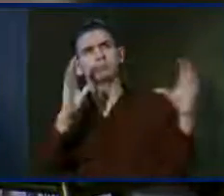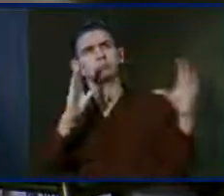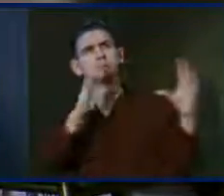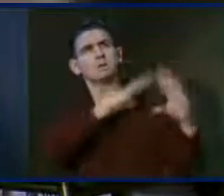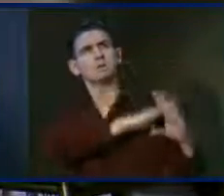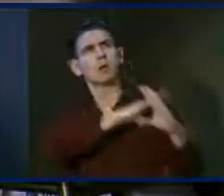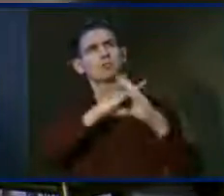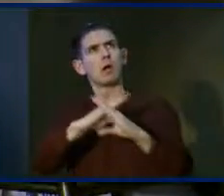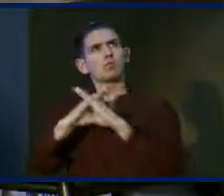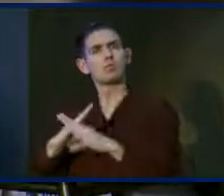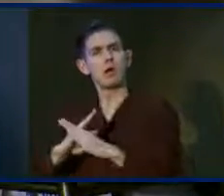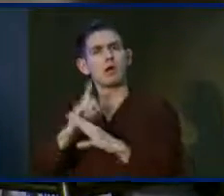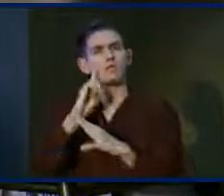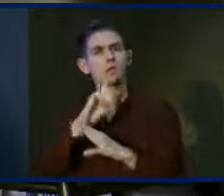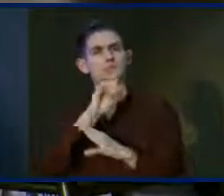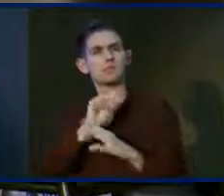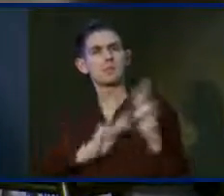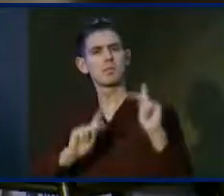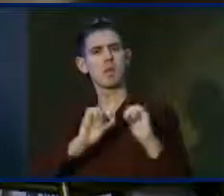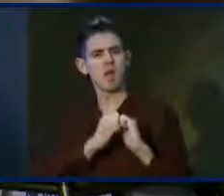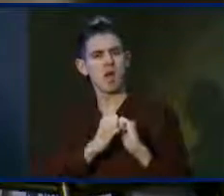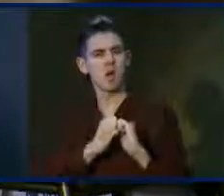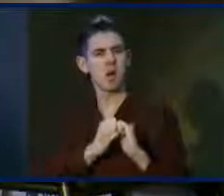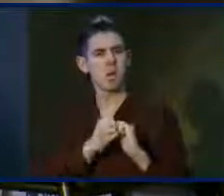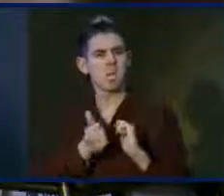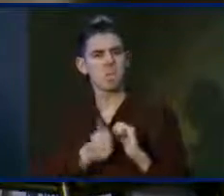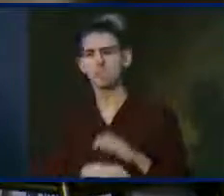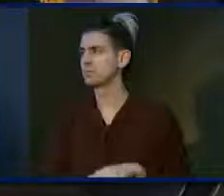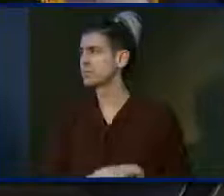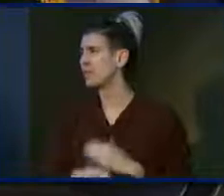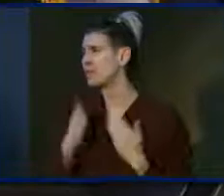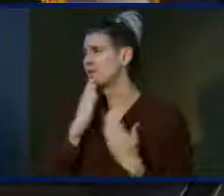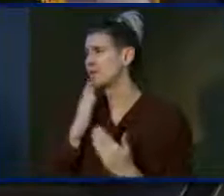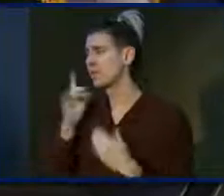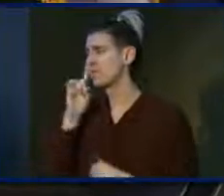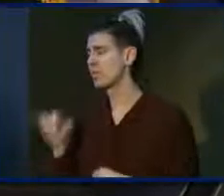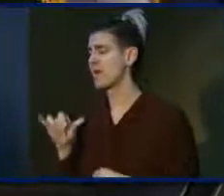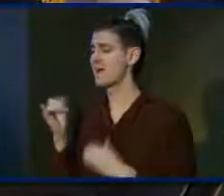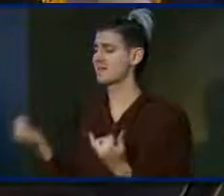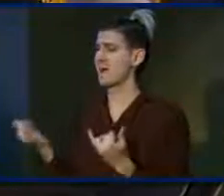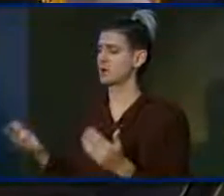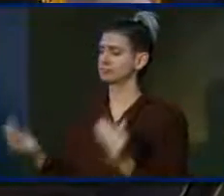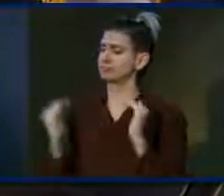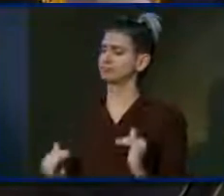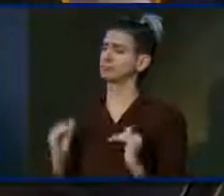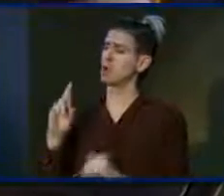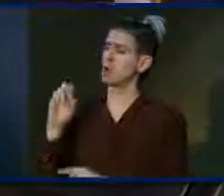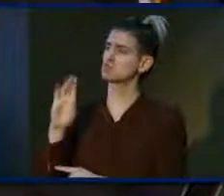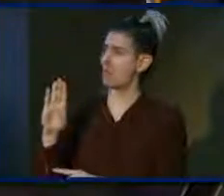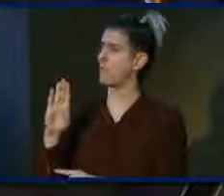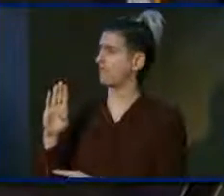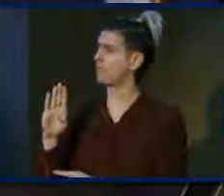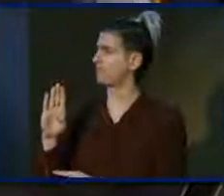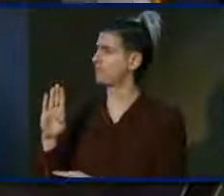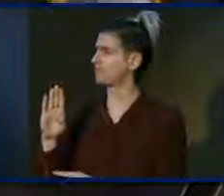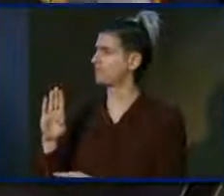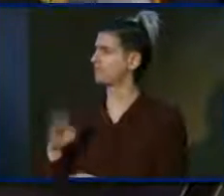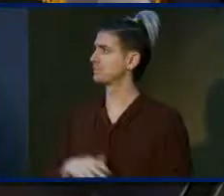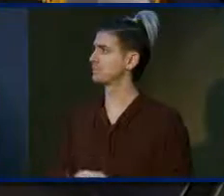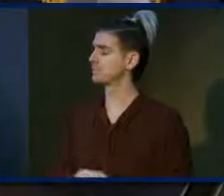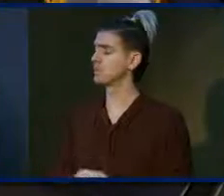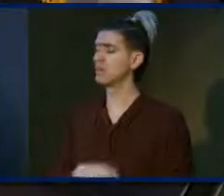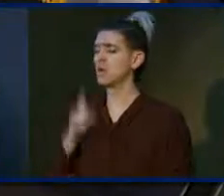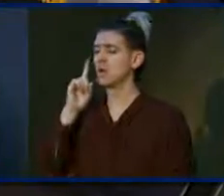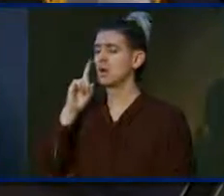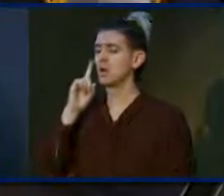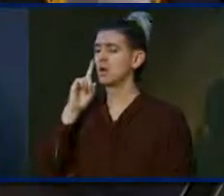to you in just a moment. I'm going to jump to Rob to get him in here before we go to Q&A to the audience. Rob, FairVote